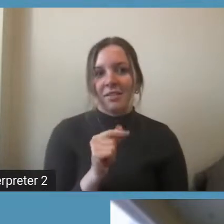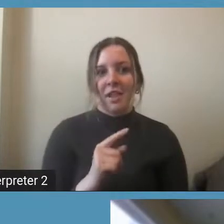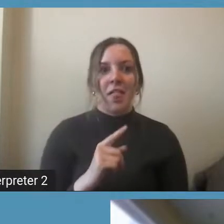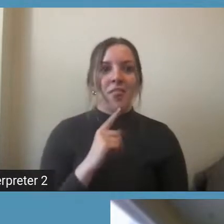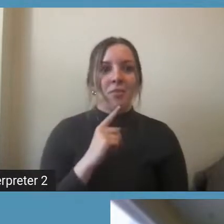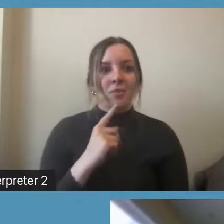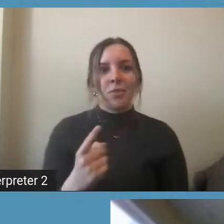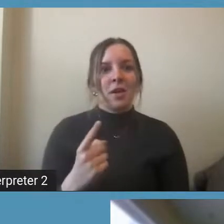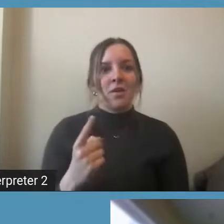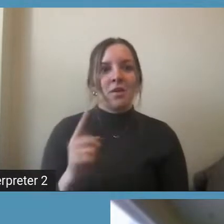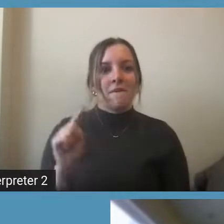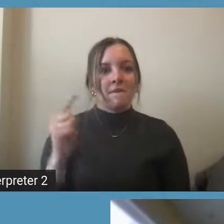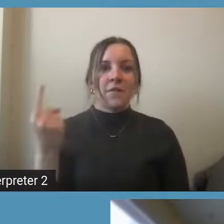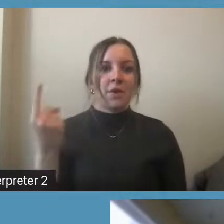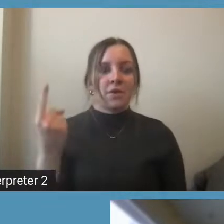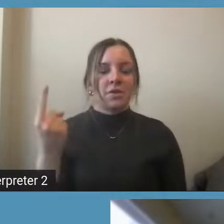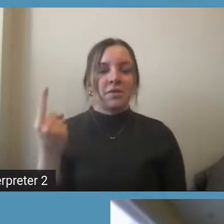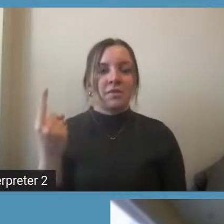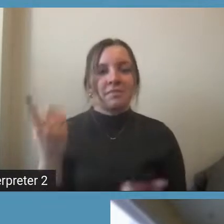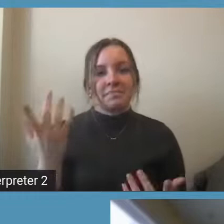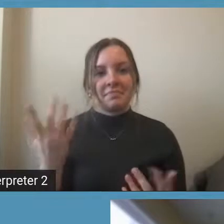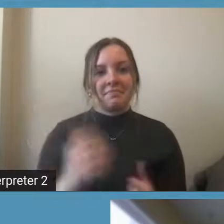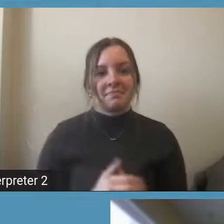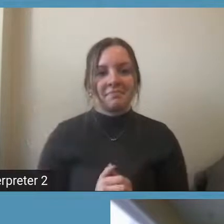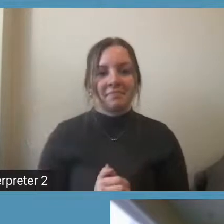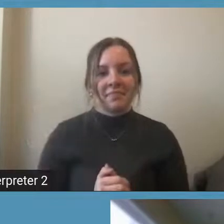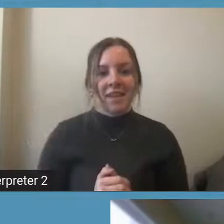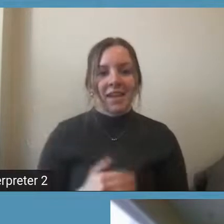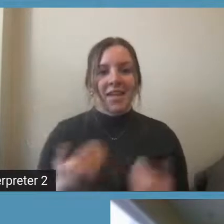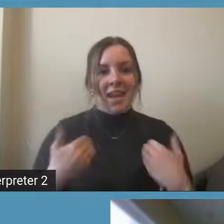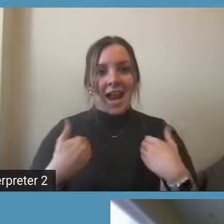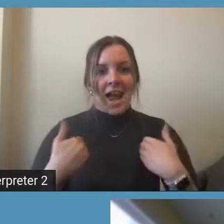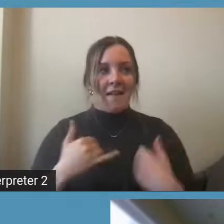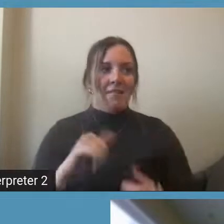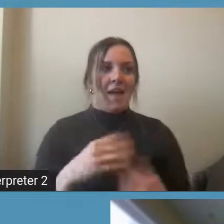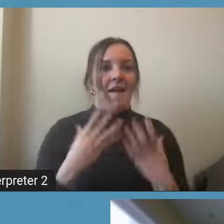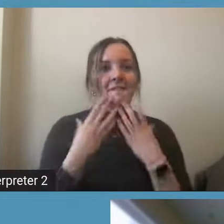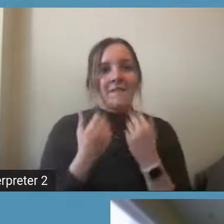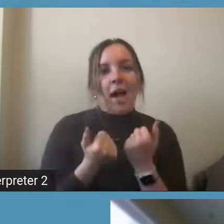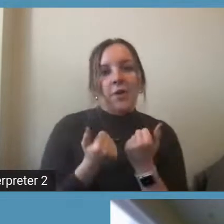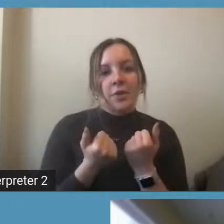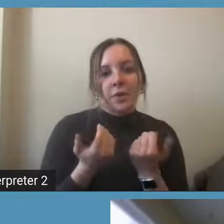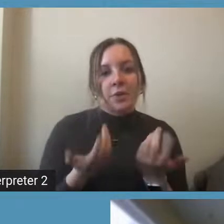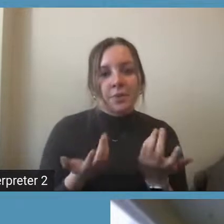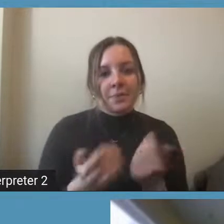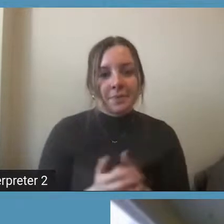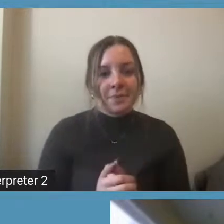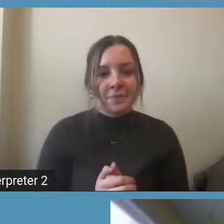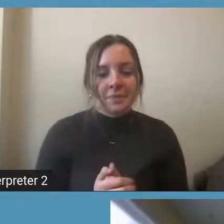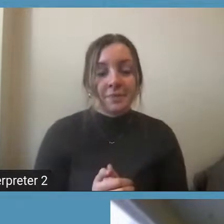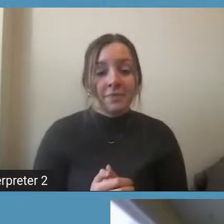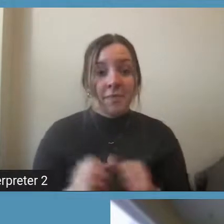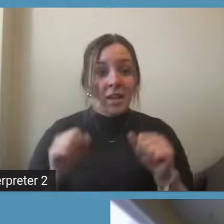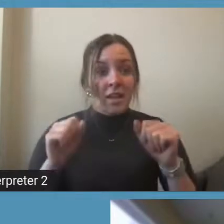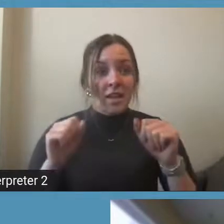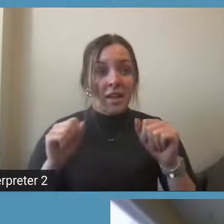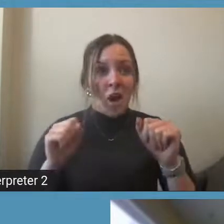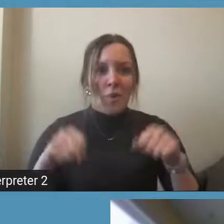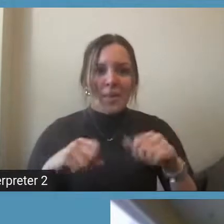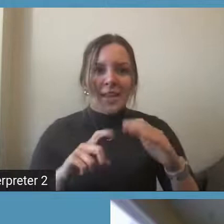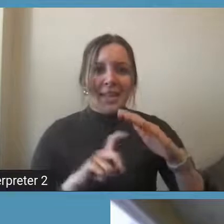in value. So when we talk to insurance companies, for example, sure, we can scan it, but we're never going to